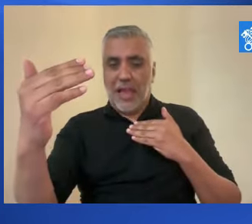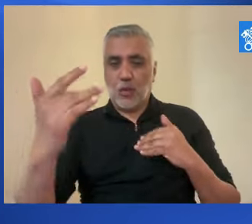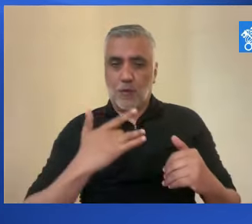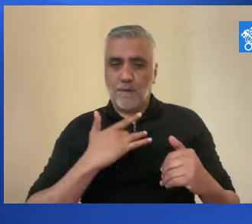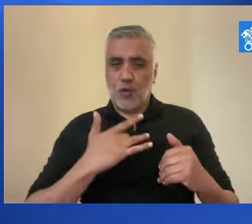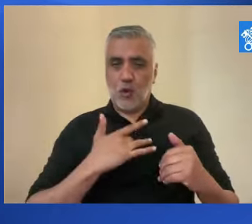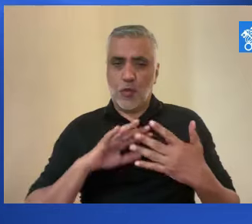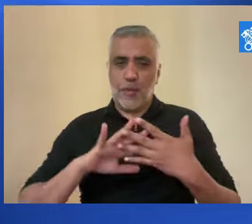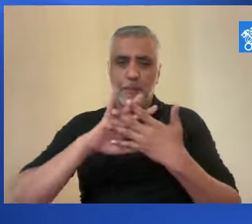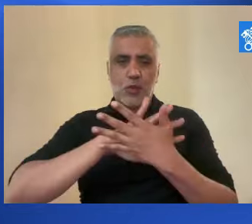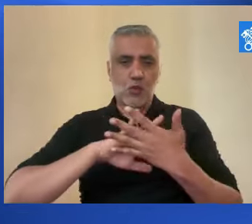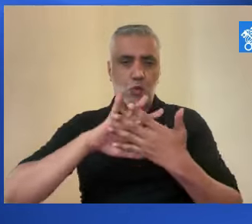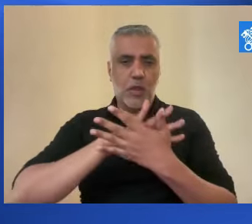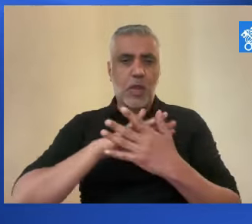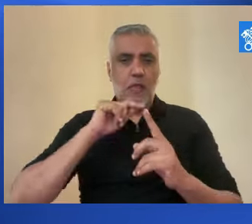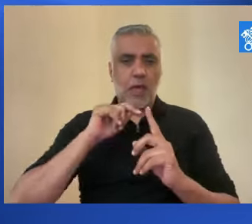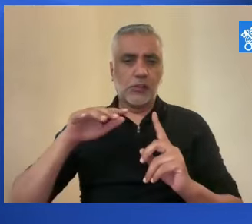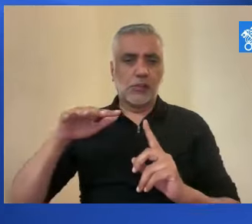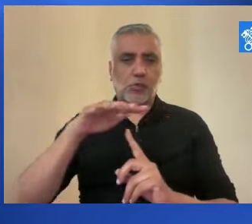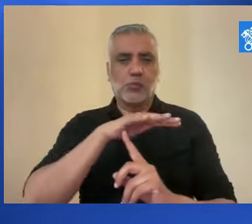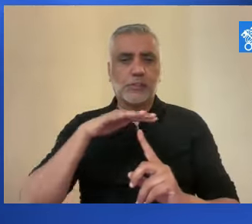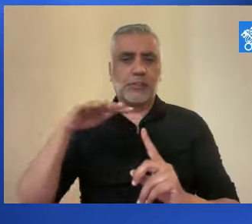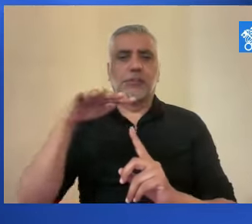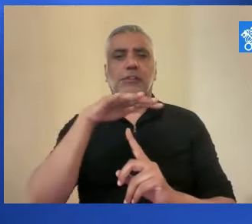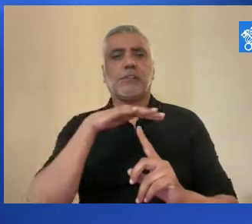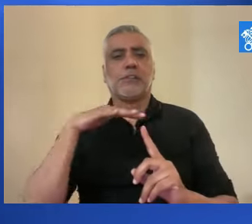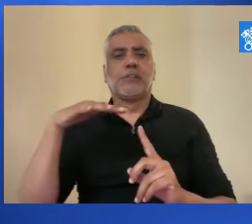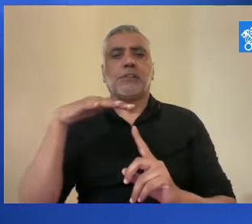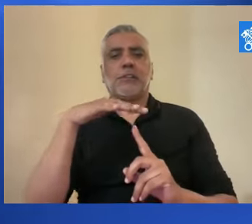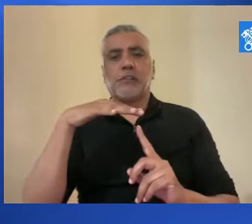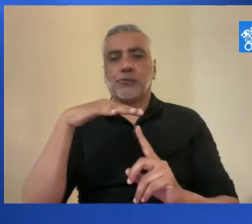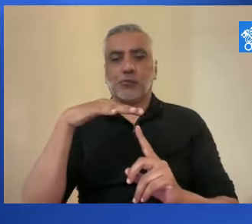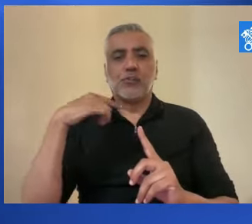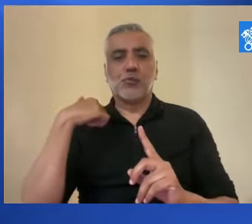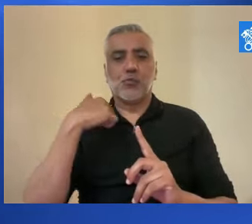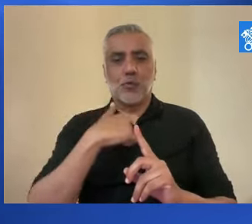that surrounds us and which we inhabit.